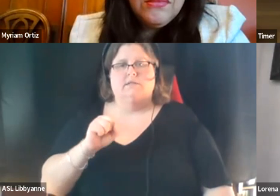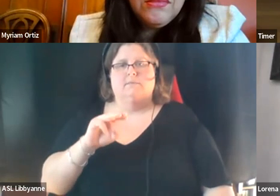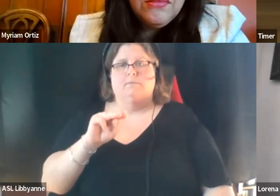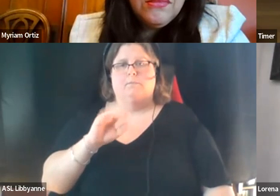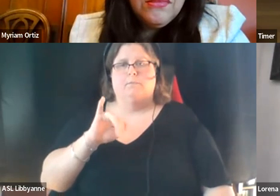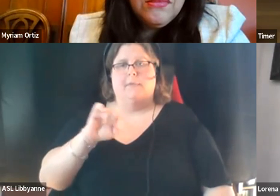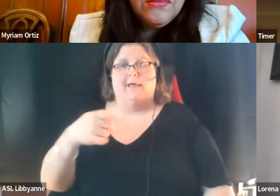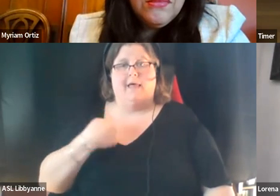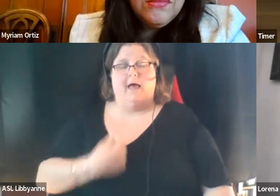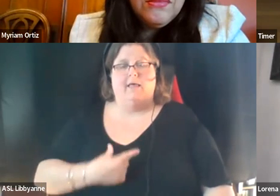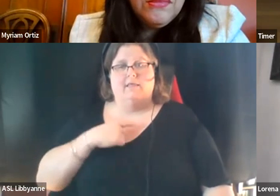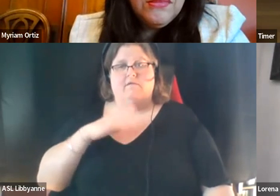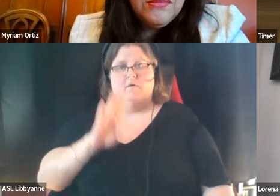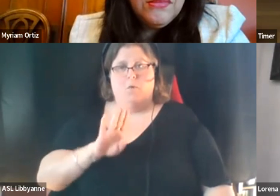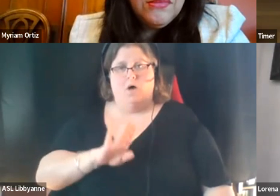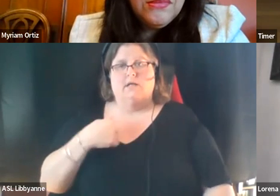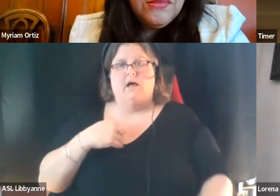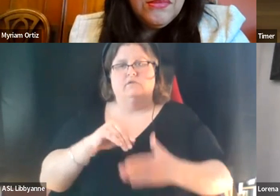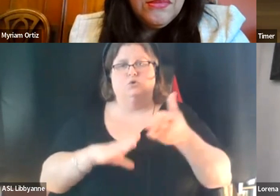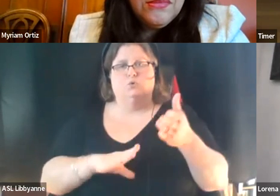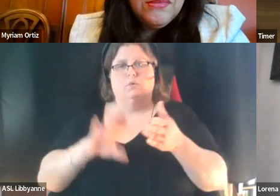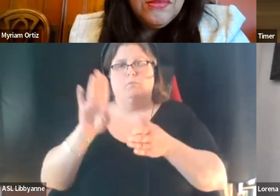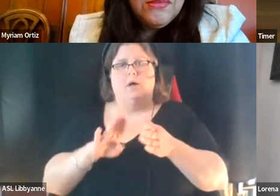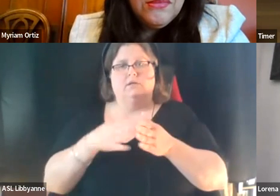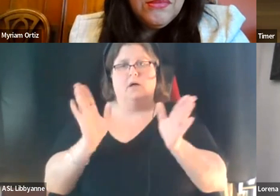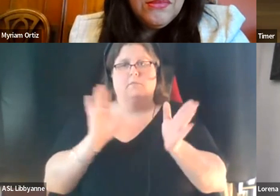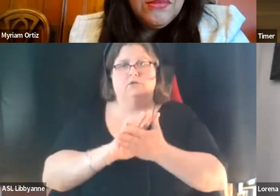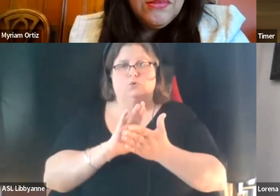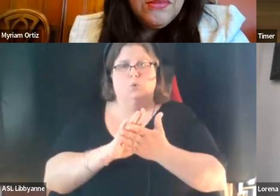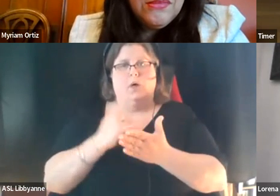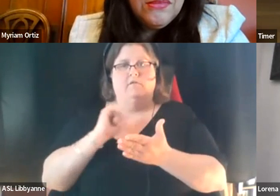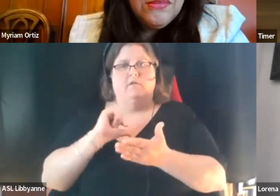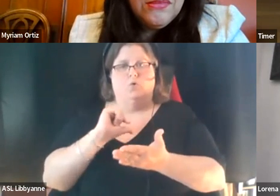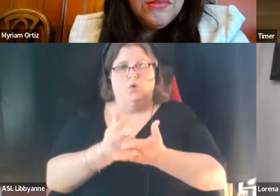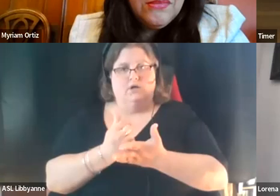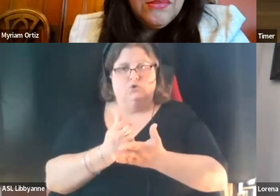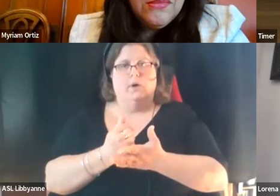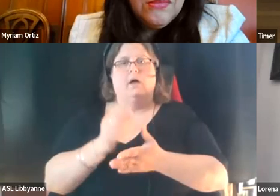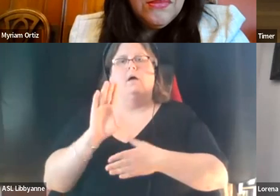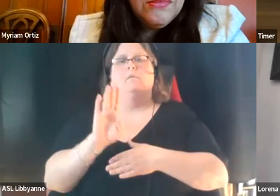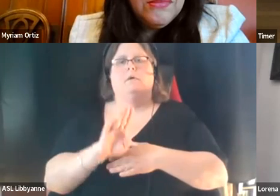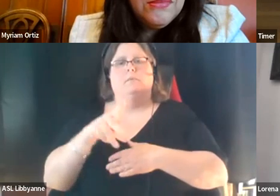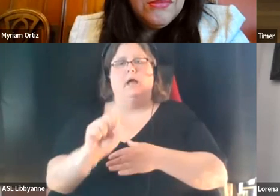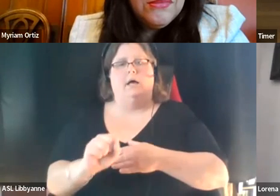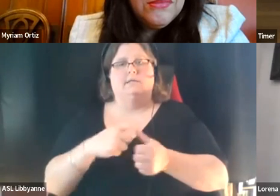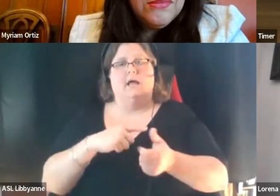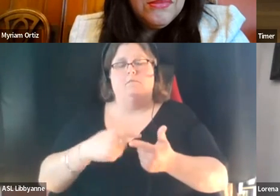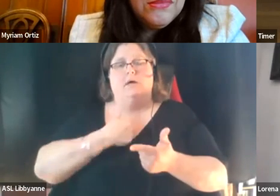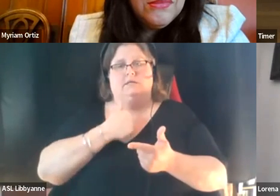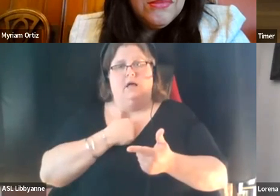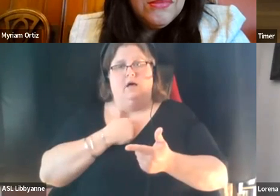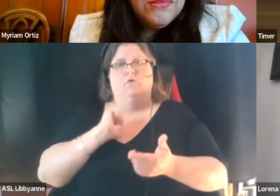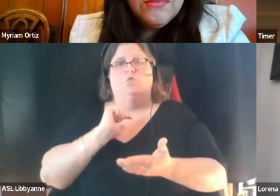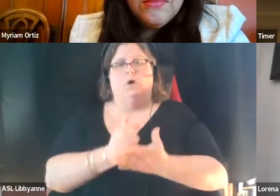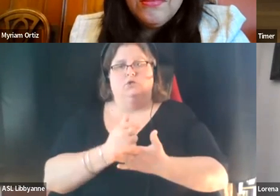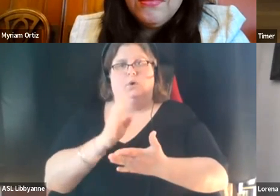a student in Boston Public School. I have a graduate number to Boston Public School, and I'm also a graduate of Boston